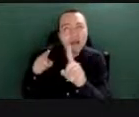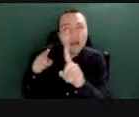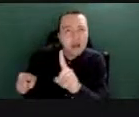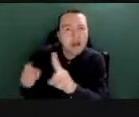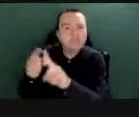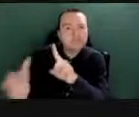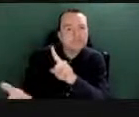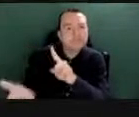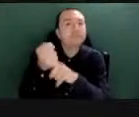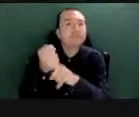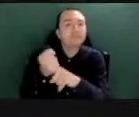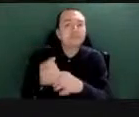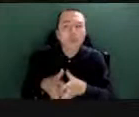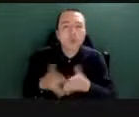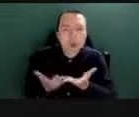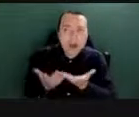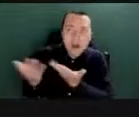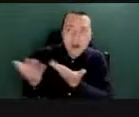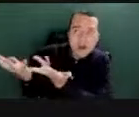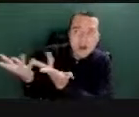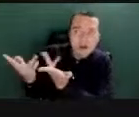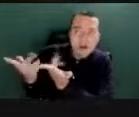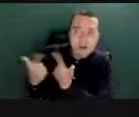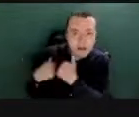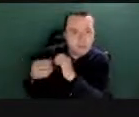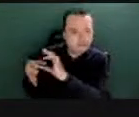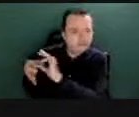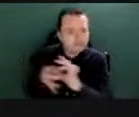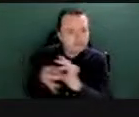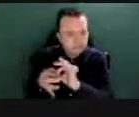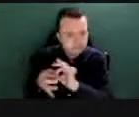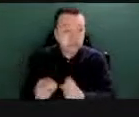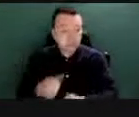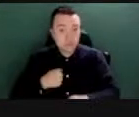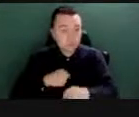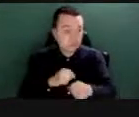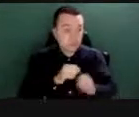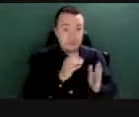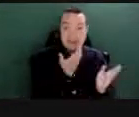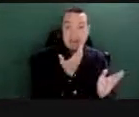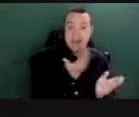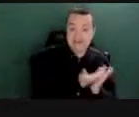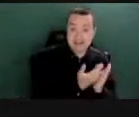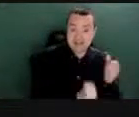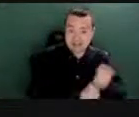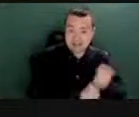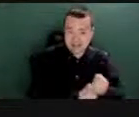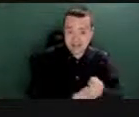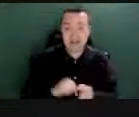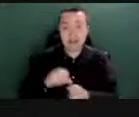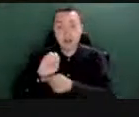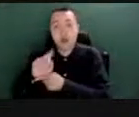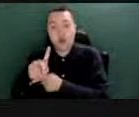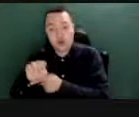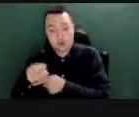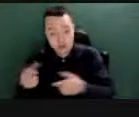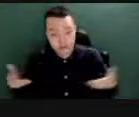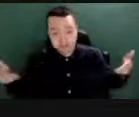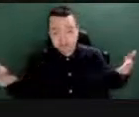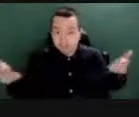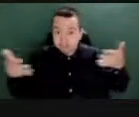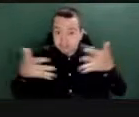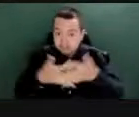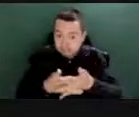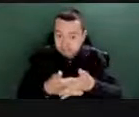with PAHO. So we make the collection as useful as possible to PAHO, the Americas, and also strengthen its